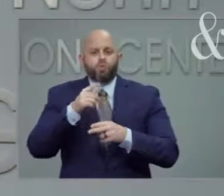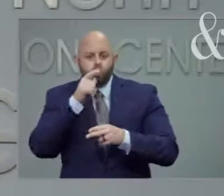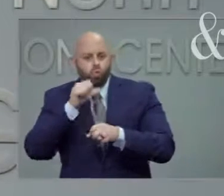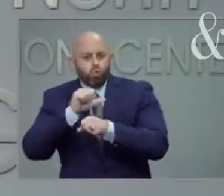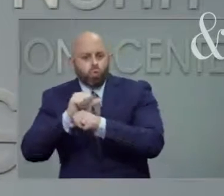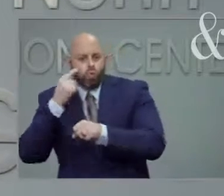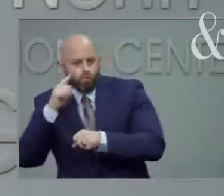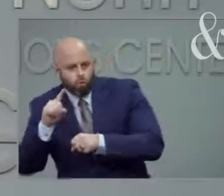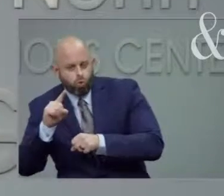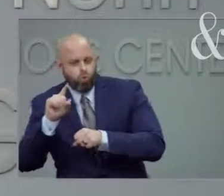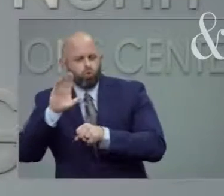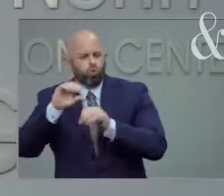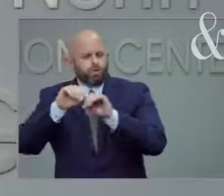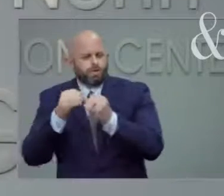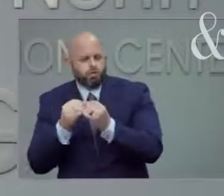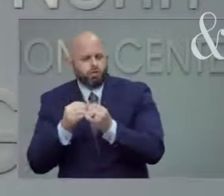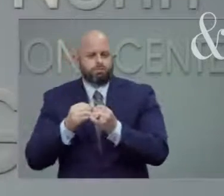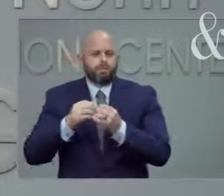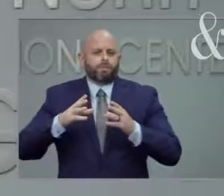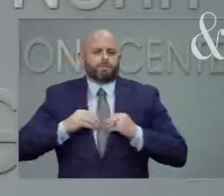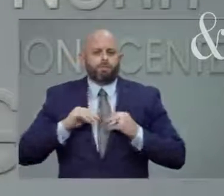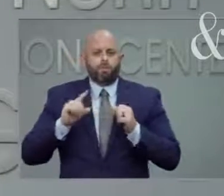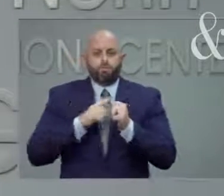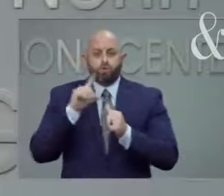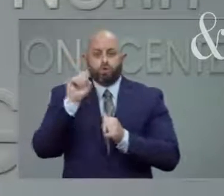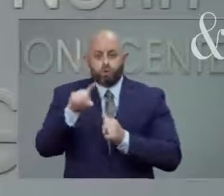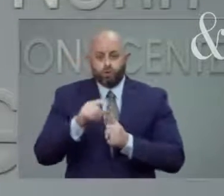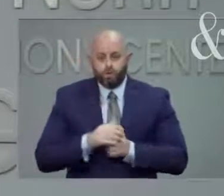organization, we will go ahead and take the first question.